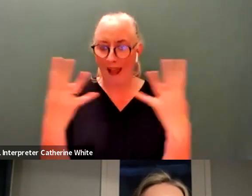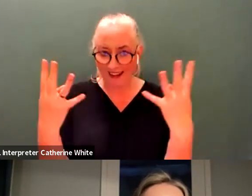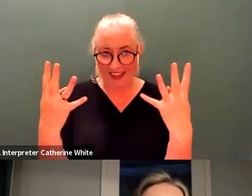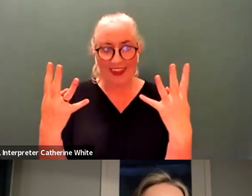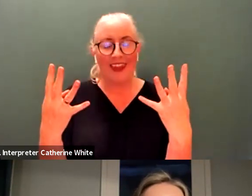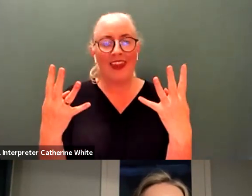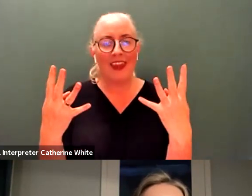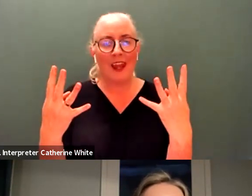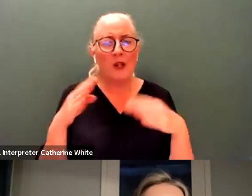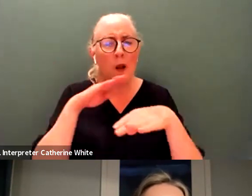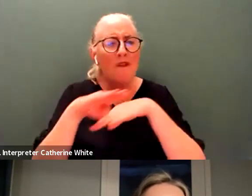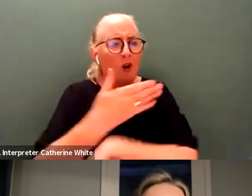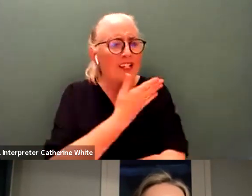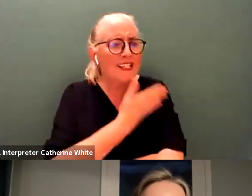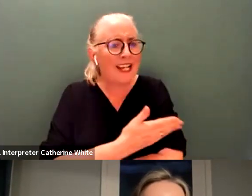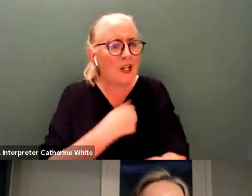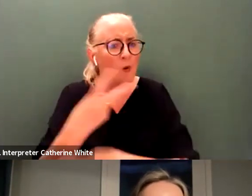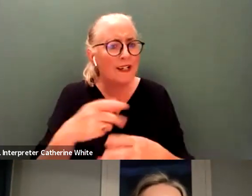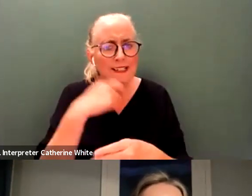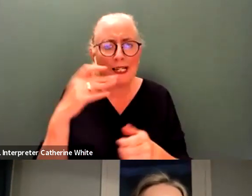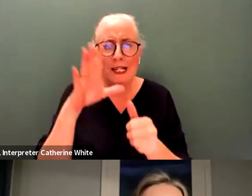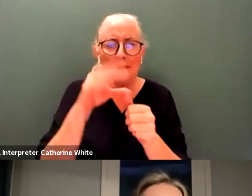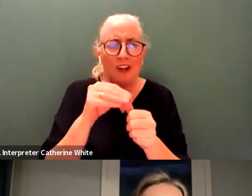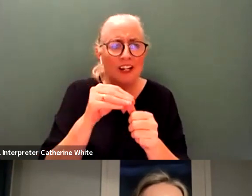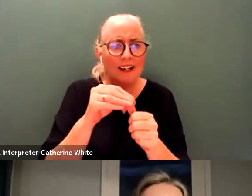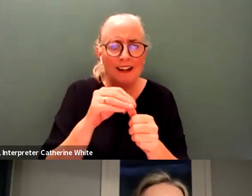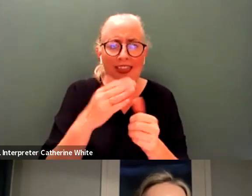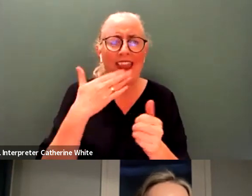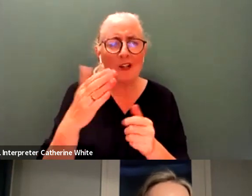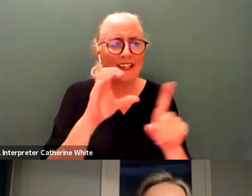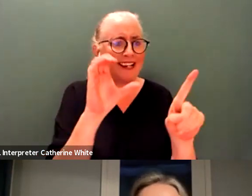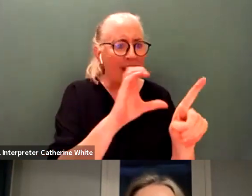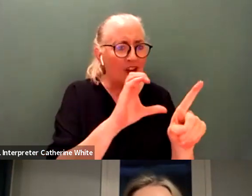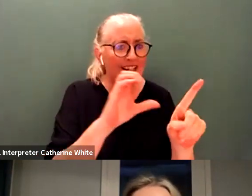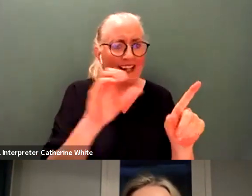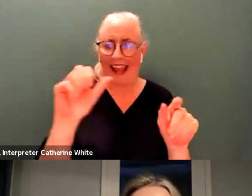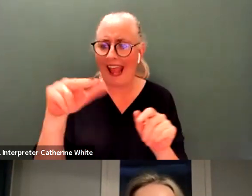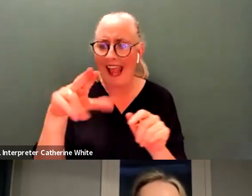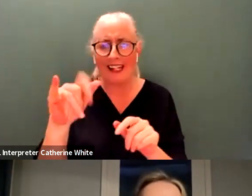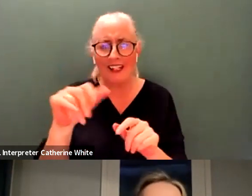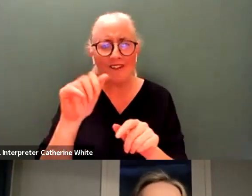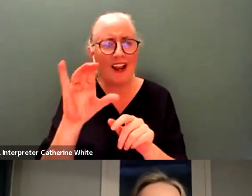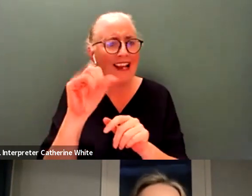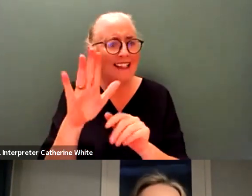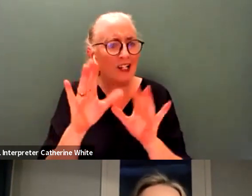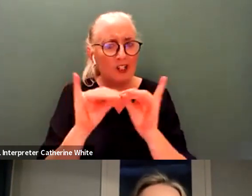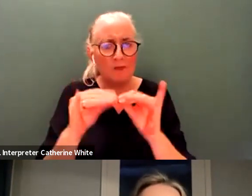And before I start, I want to say a special thanks to Catherine and Anita for the Irish Sign Language tonight and their